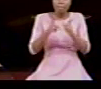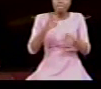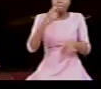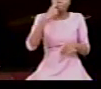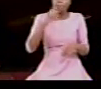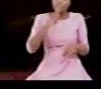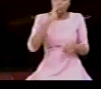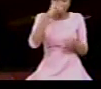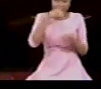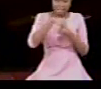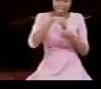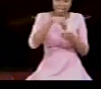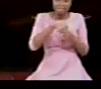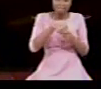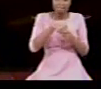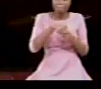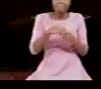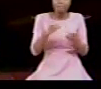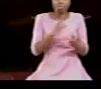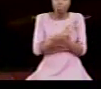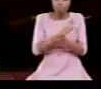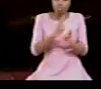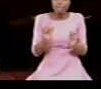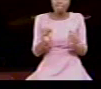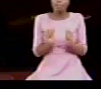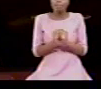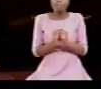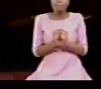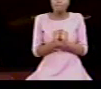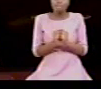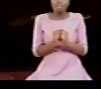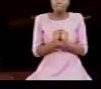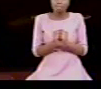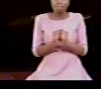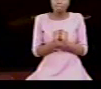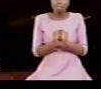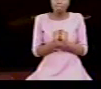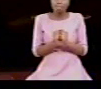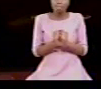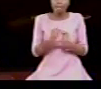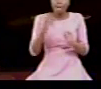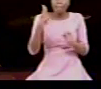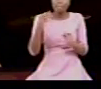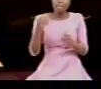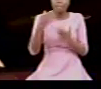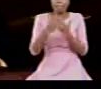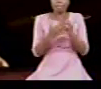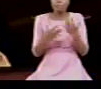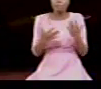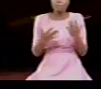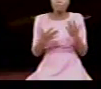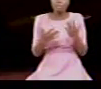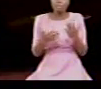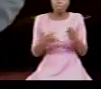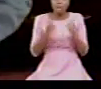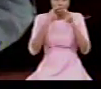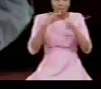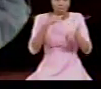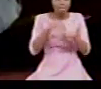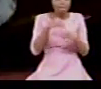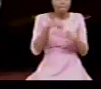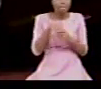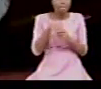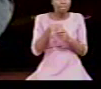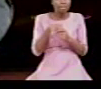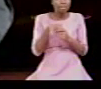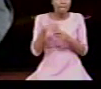clean, must be redeemed, must be regenerated by the blood. Look at it.